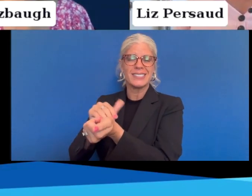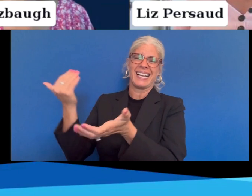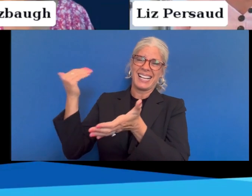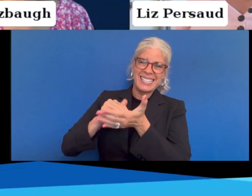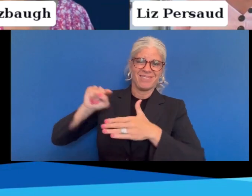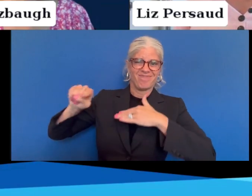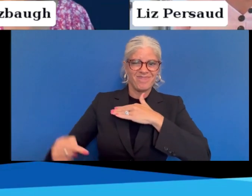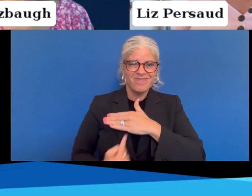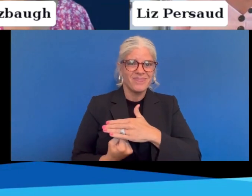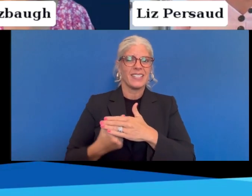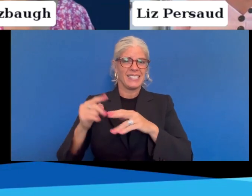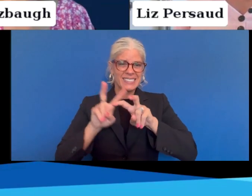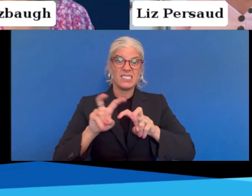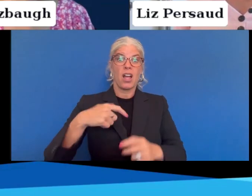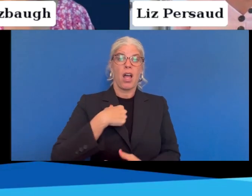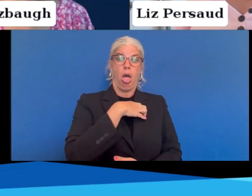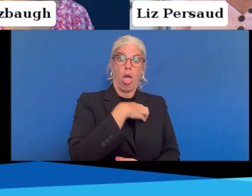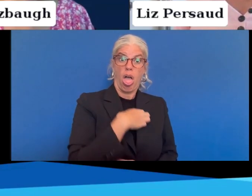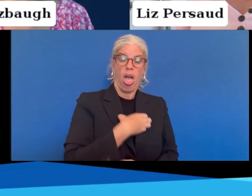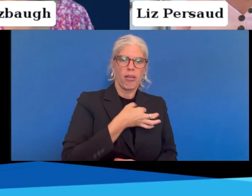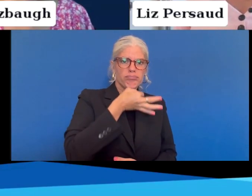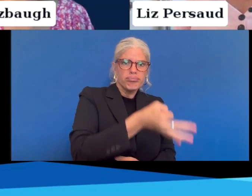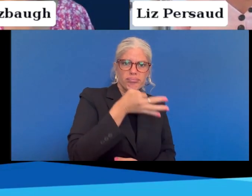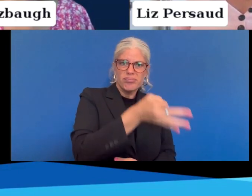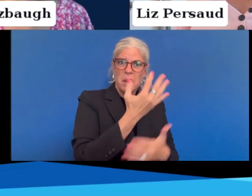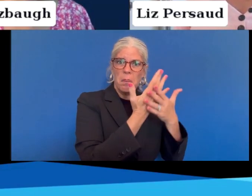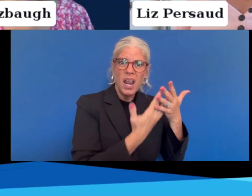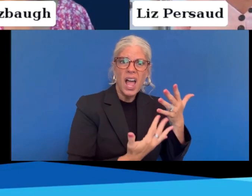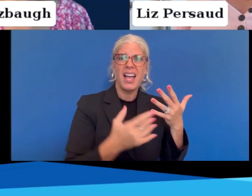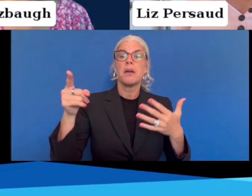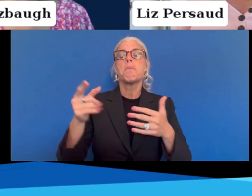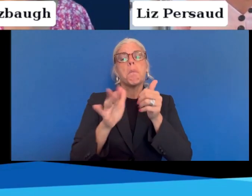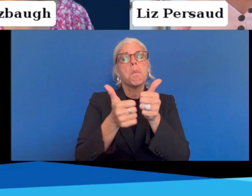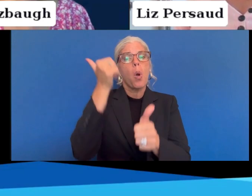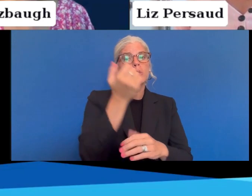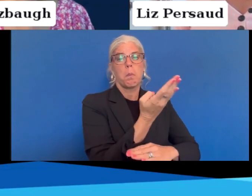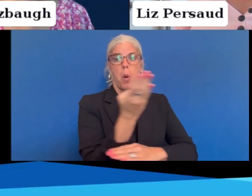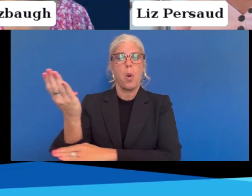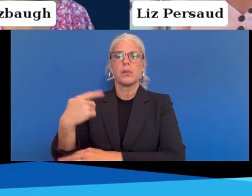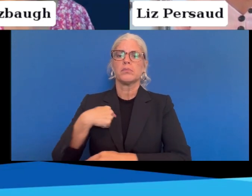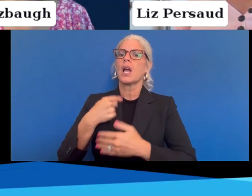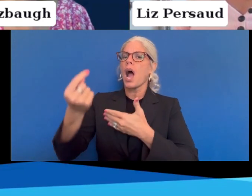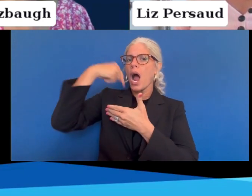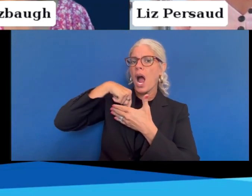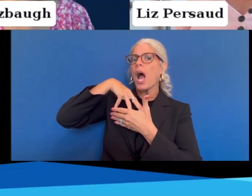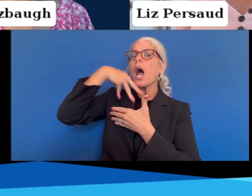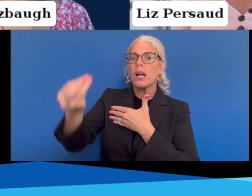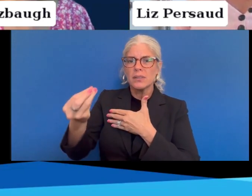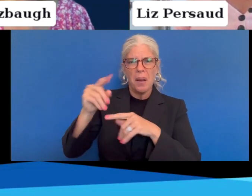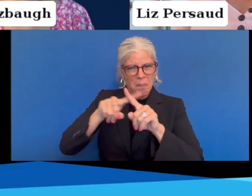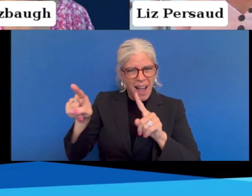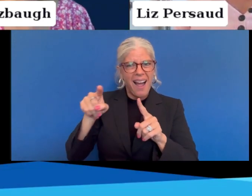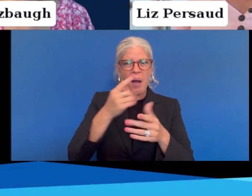And just immediately just got very down about it, went back to the doctor to get more scopes and more